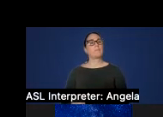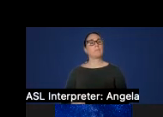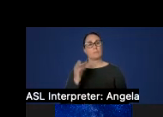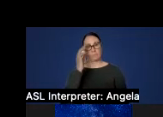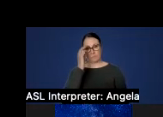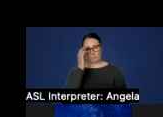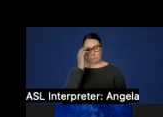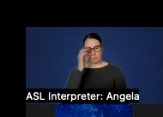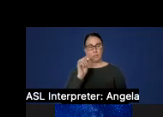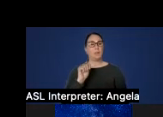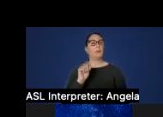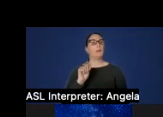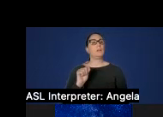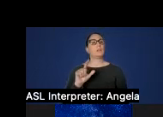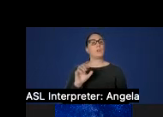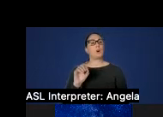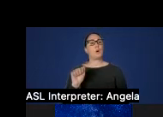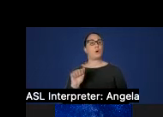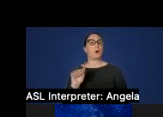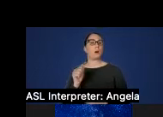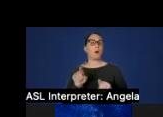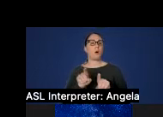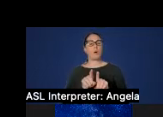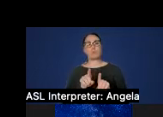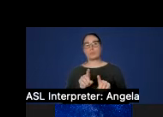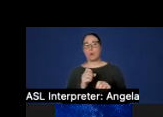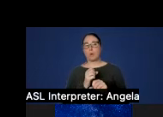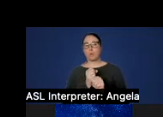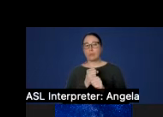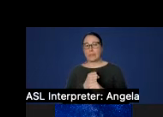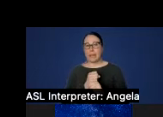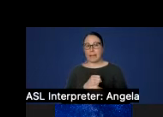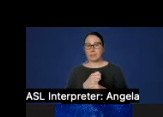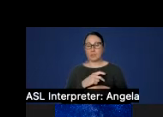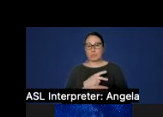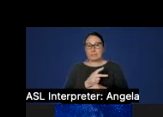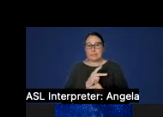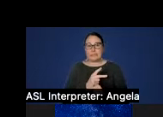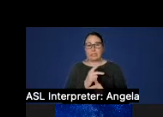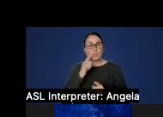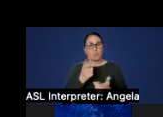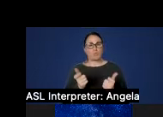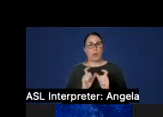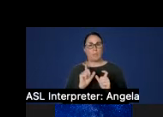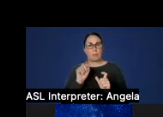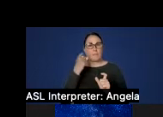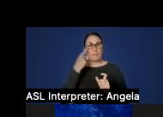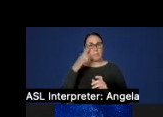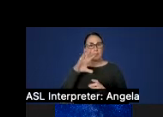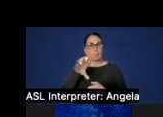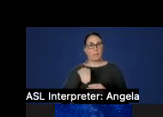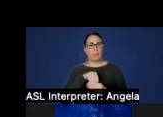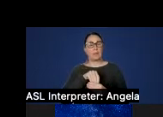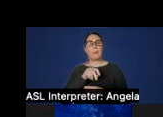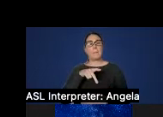So TLOA also creates procedures for tribal governments in PL 280 states